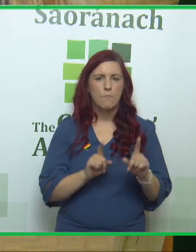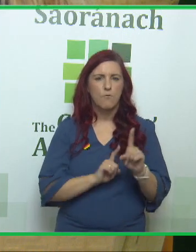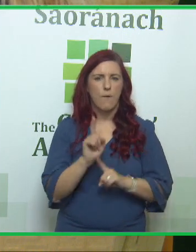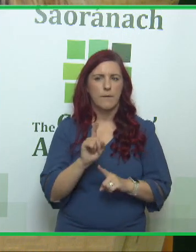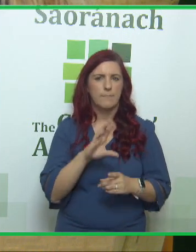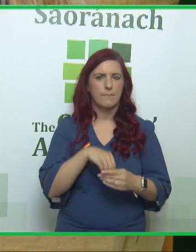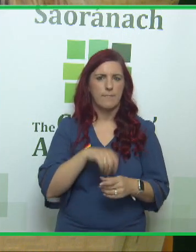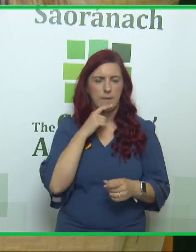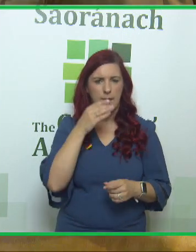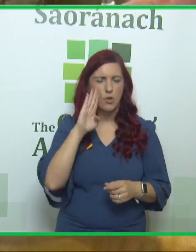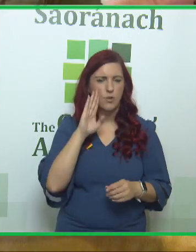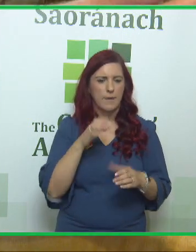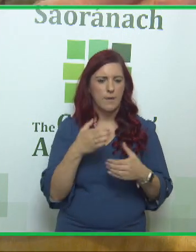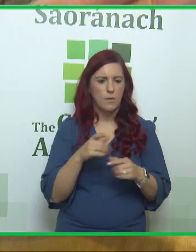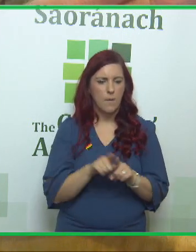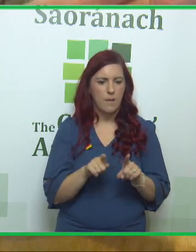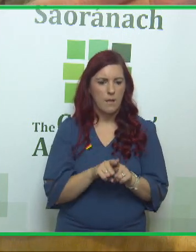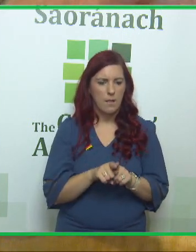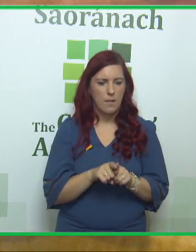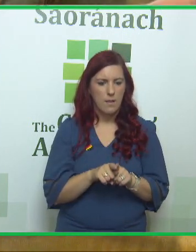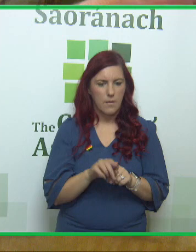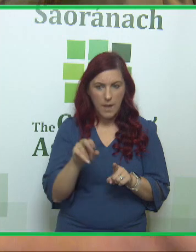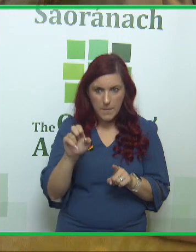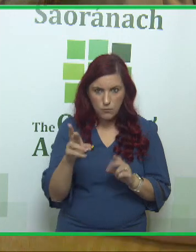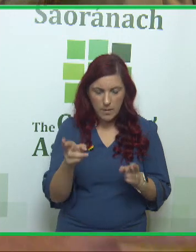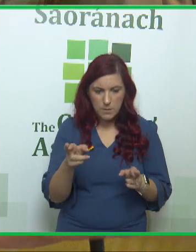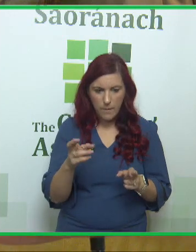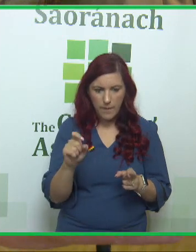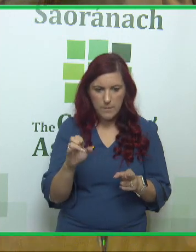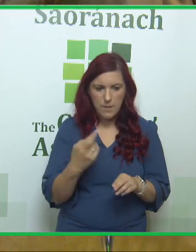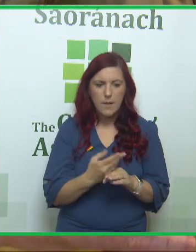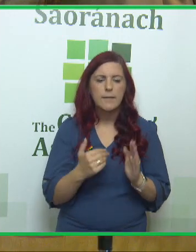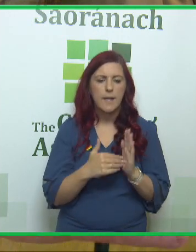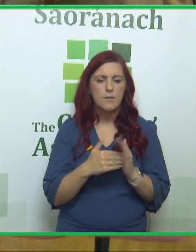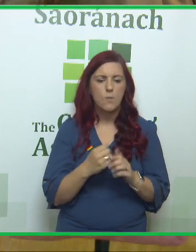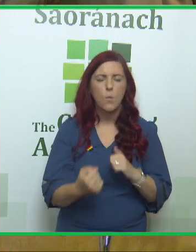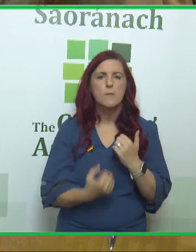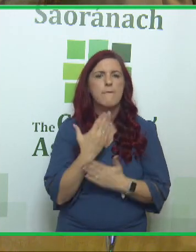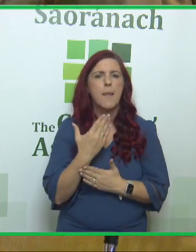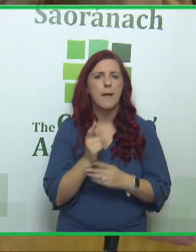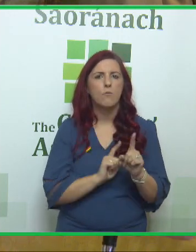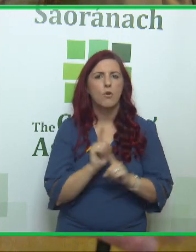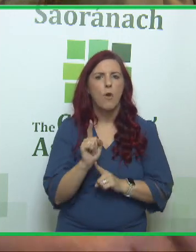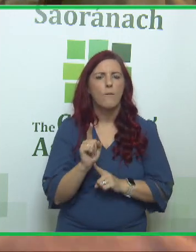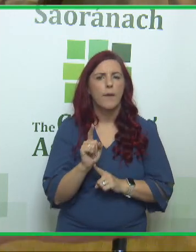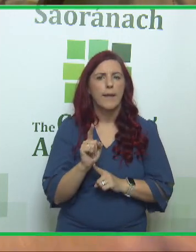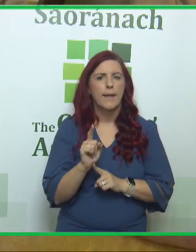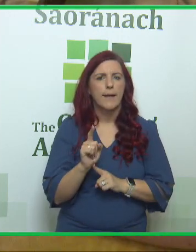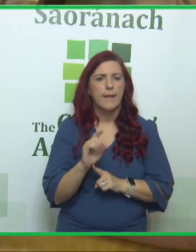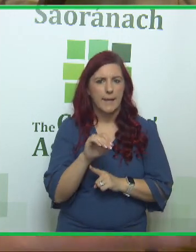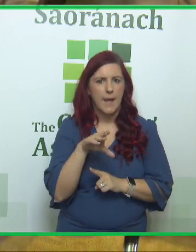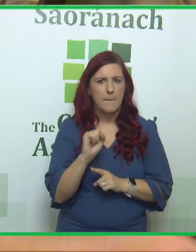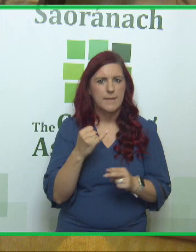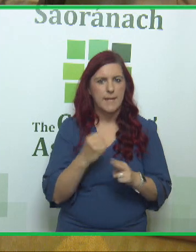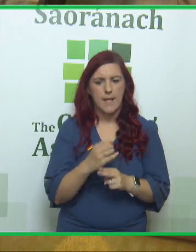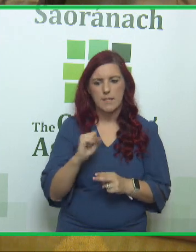I went in, You're developing a campus, aren't you? Yeah, well, we're developing a recovery campus in Soilse. The ATCI has been very